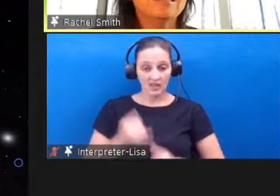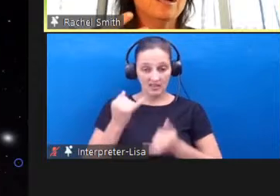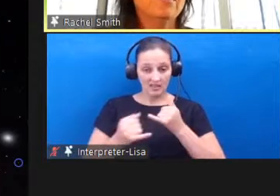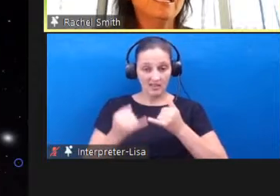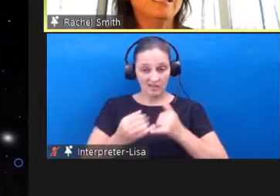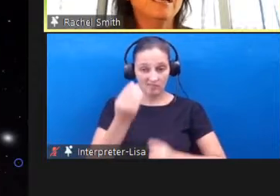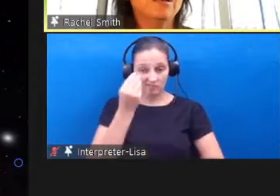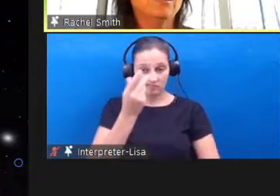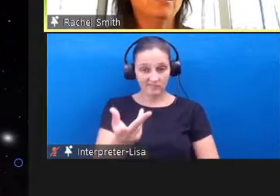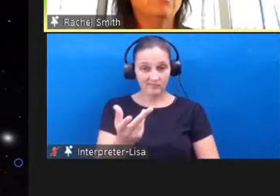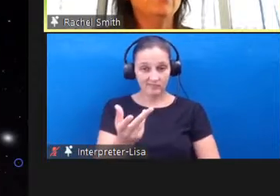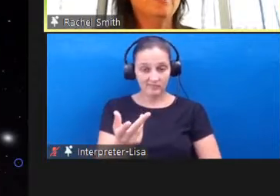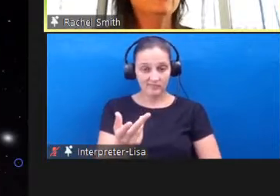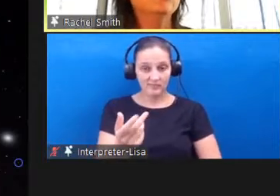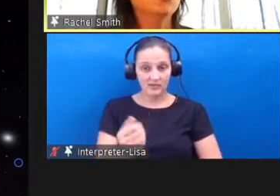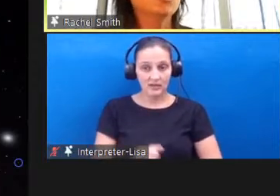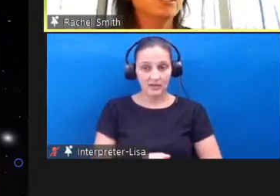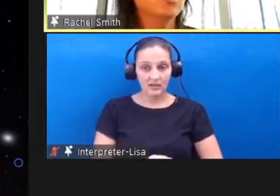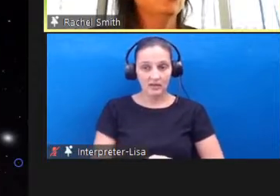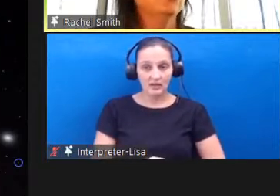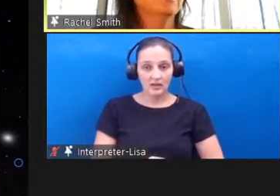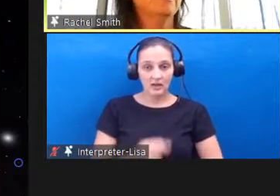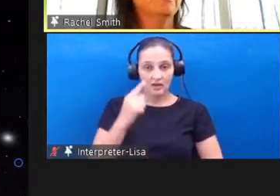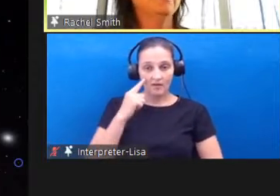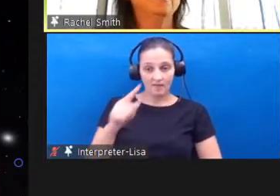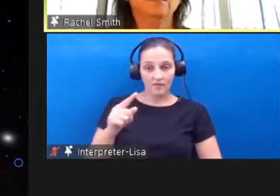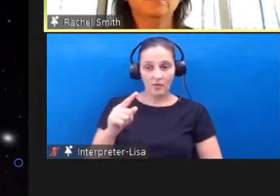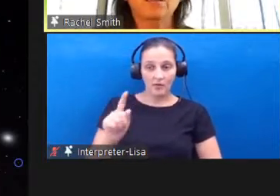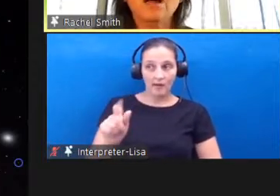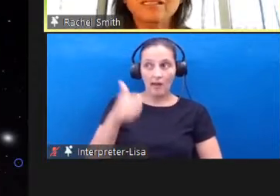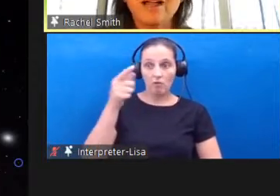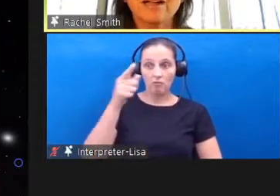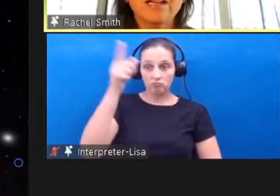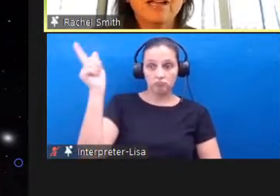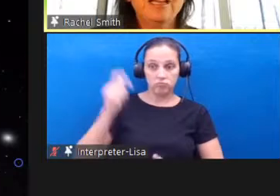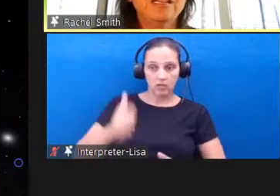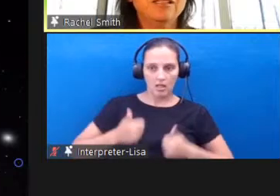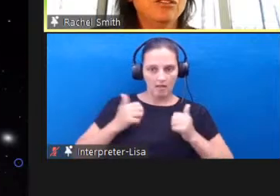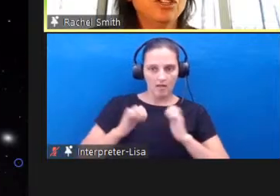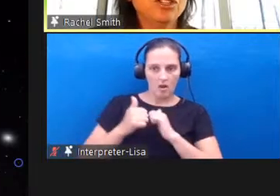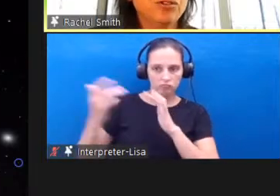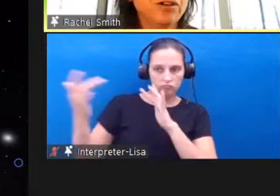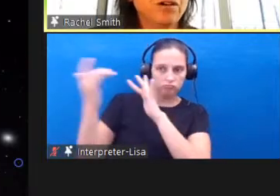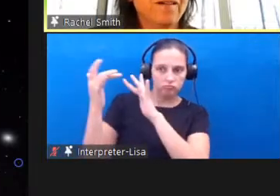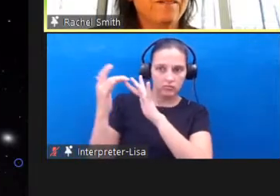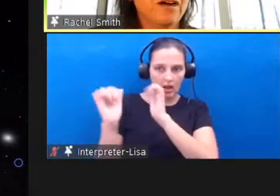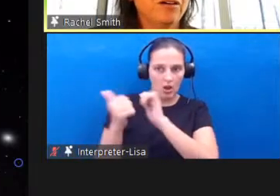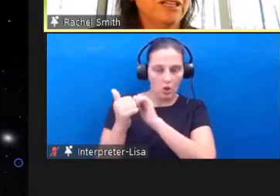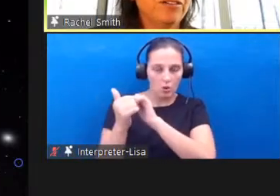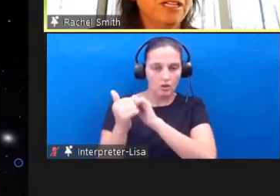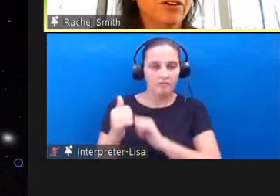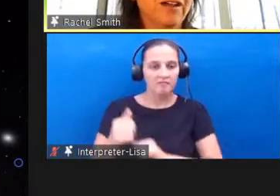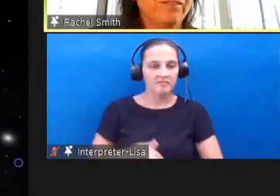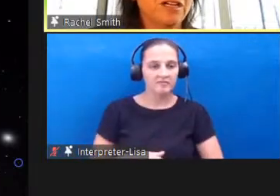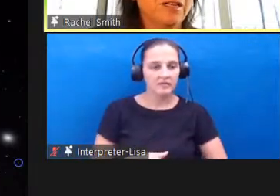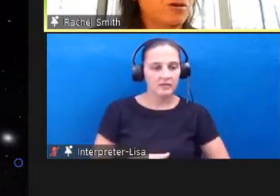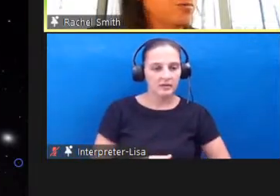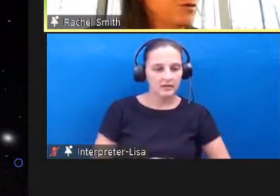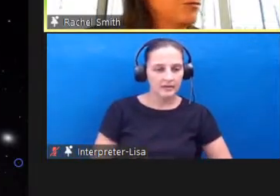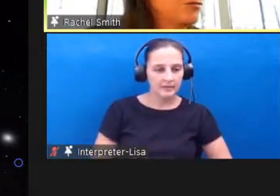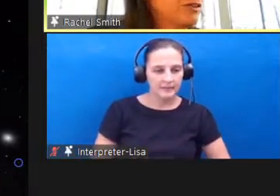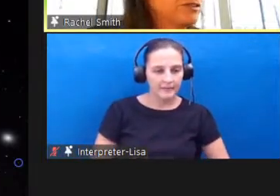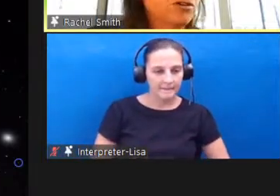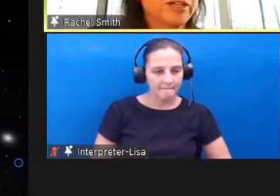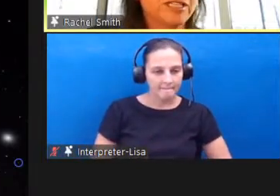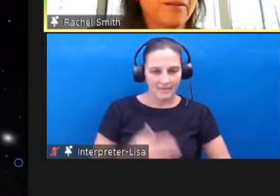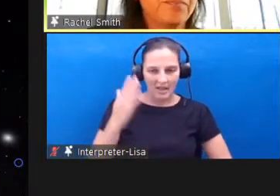in this kind of idea of extraterrestrials and making contact is just turning on, I'll leave it here. I know